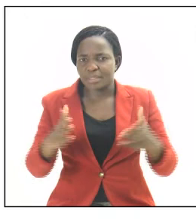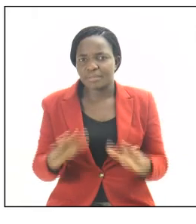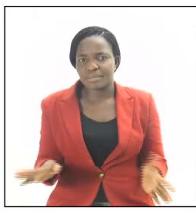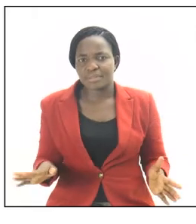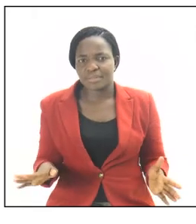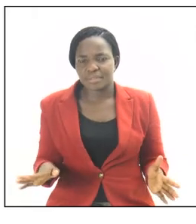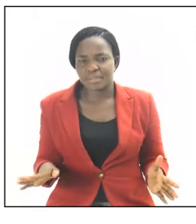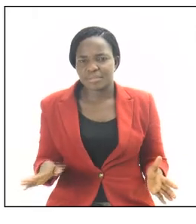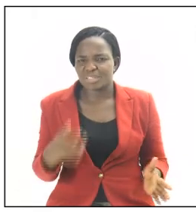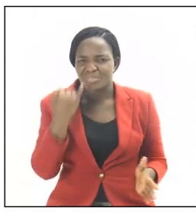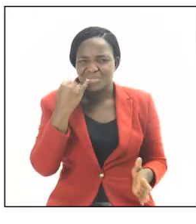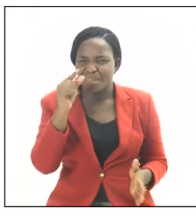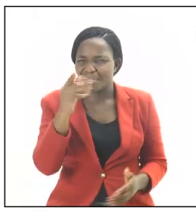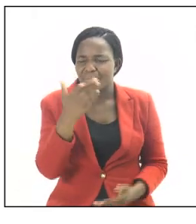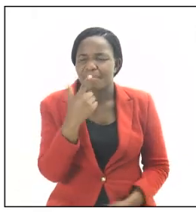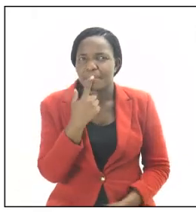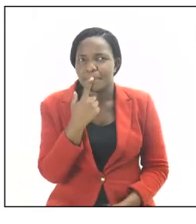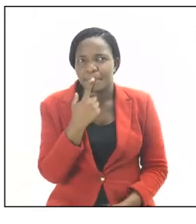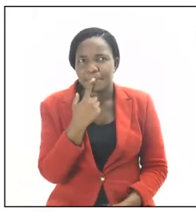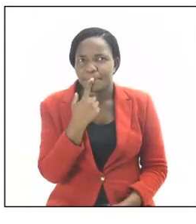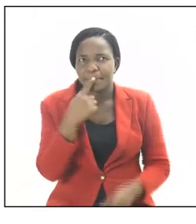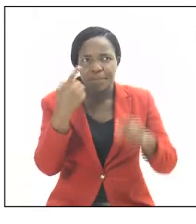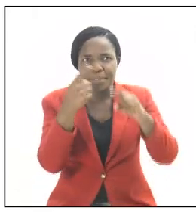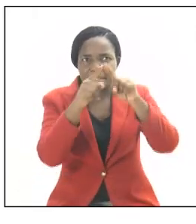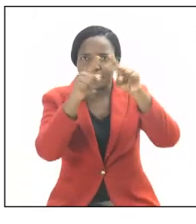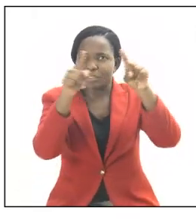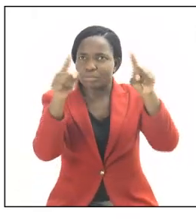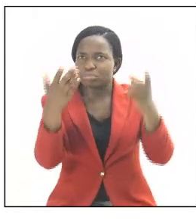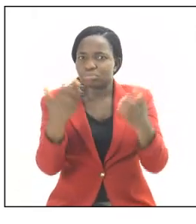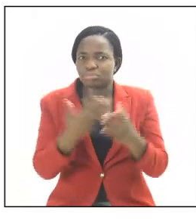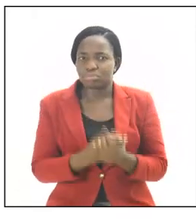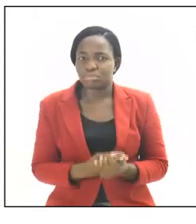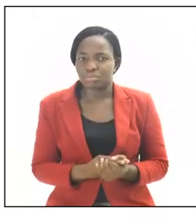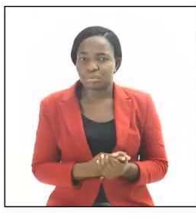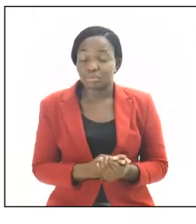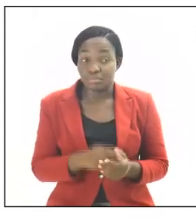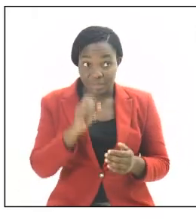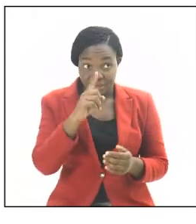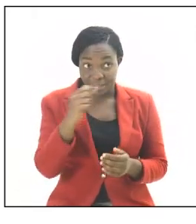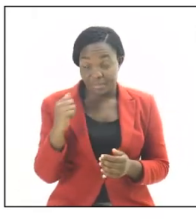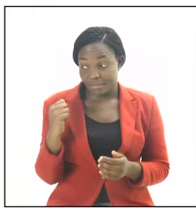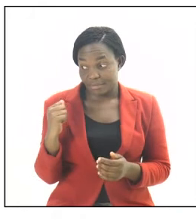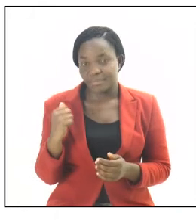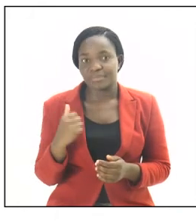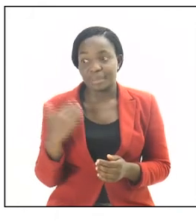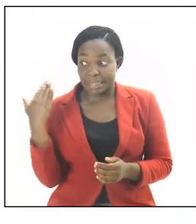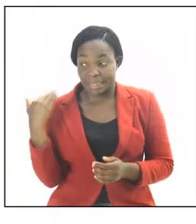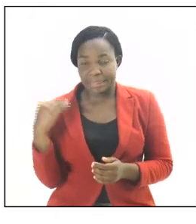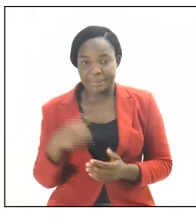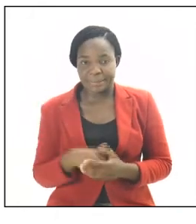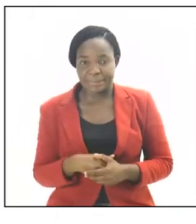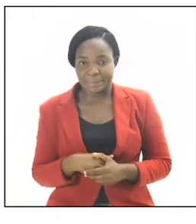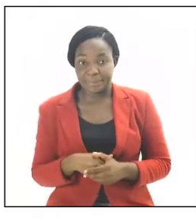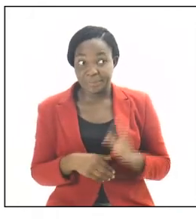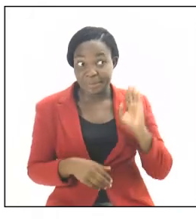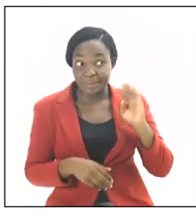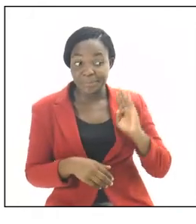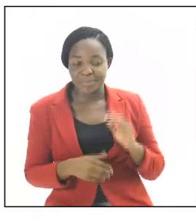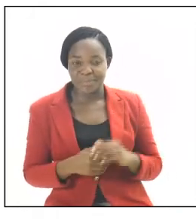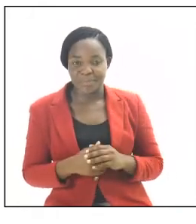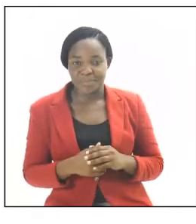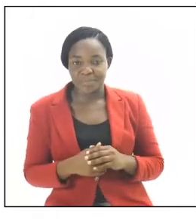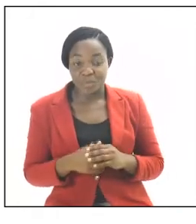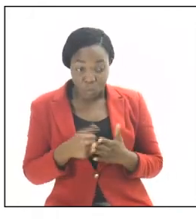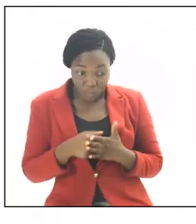enough information. Well, at least Miss Winter is here. Let's first see how far we can get on our